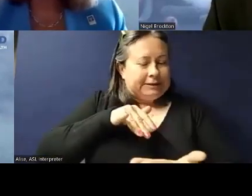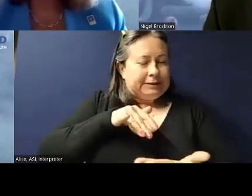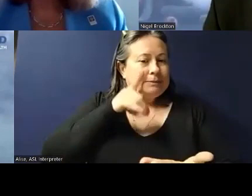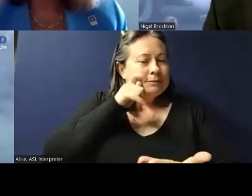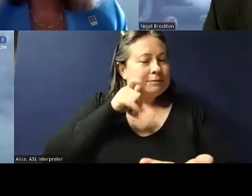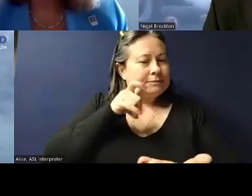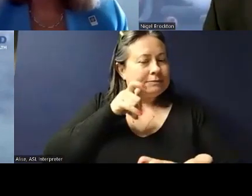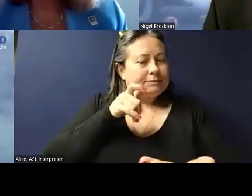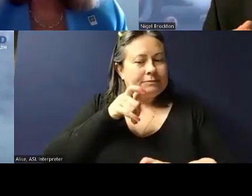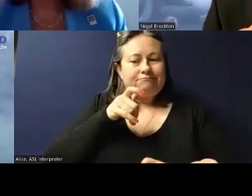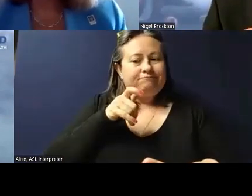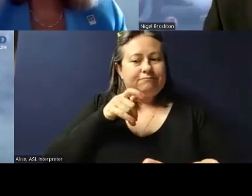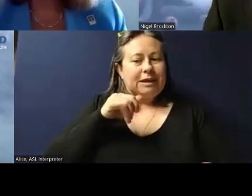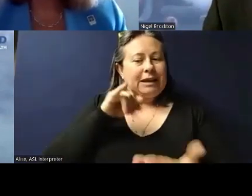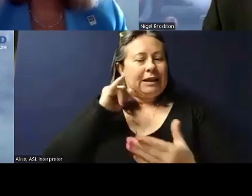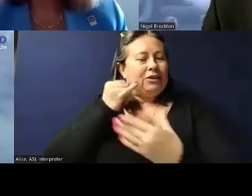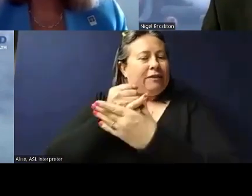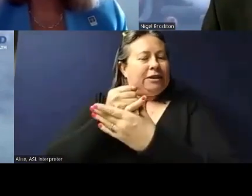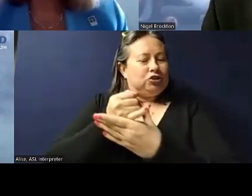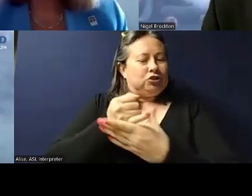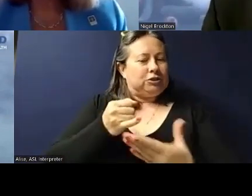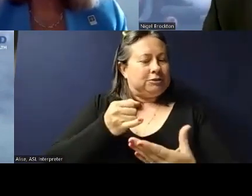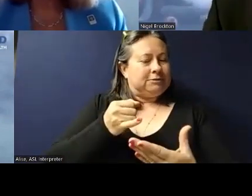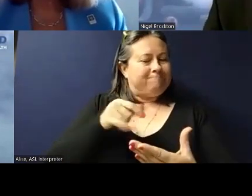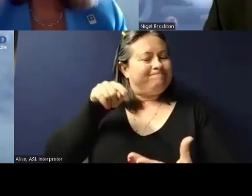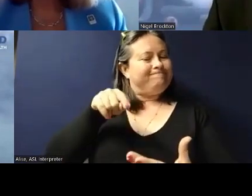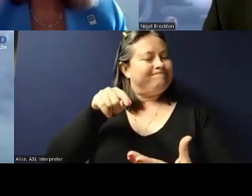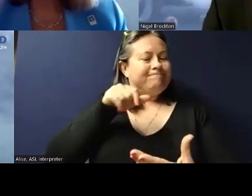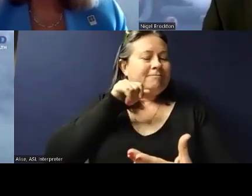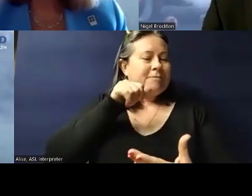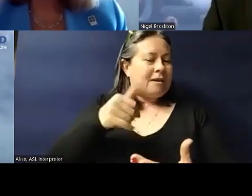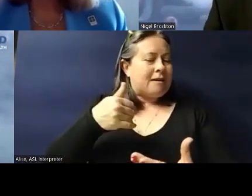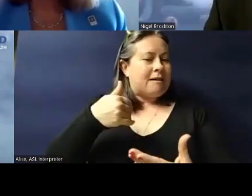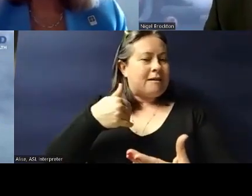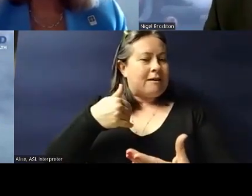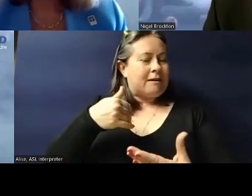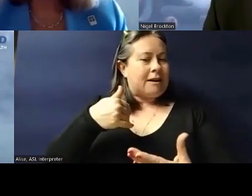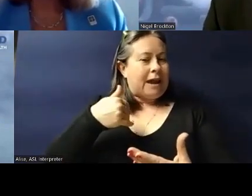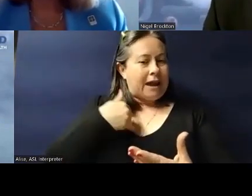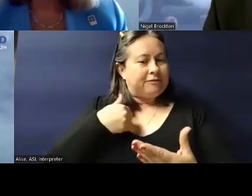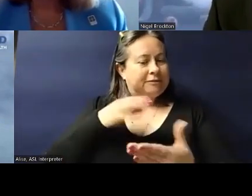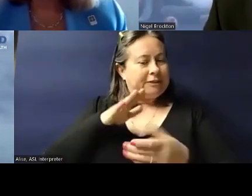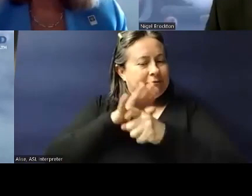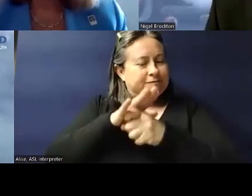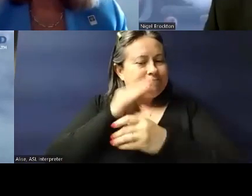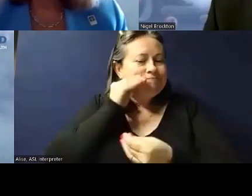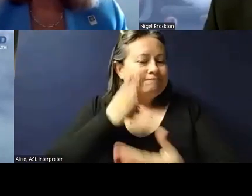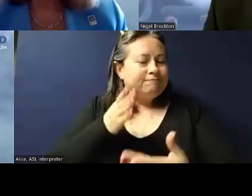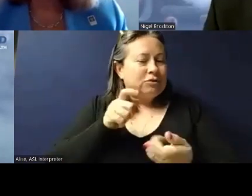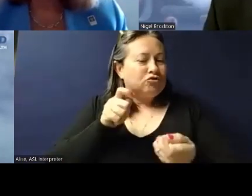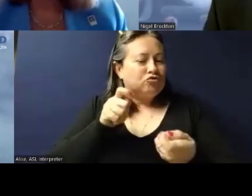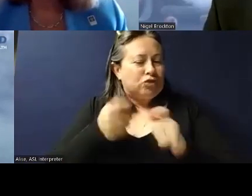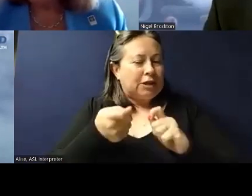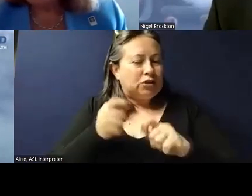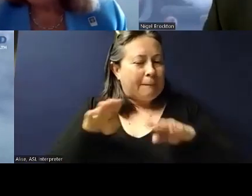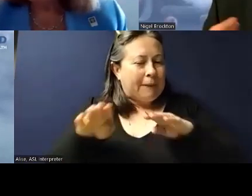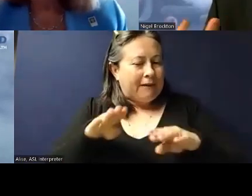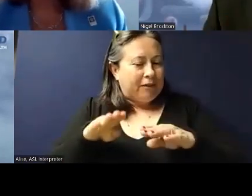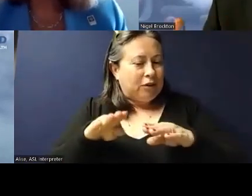get us to a point where we can make recommendations that changing a behavior will actually change an outcome.